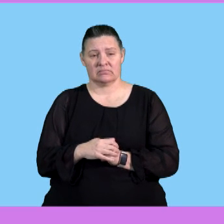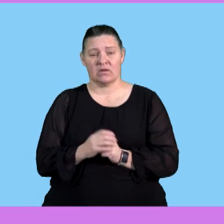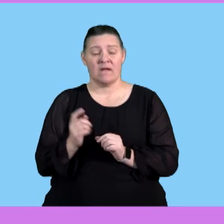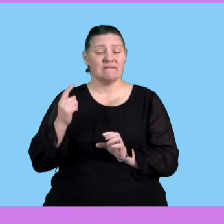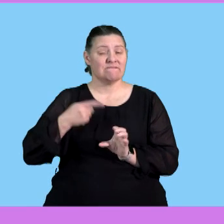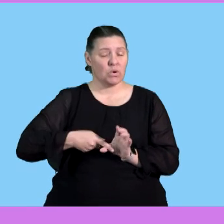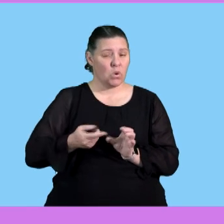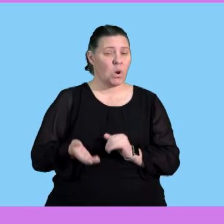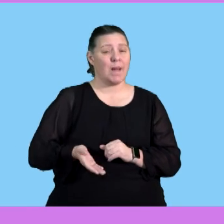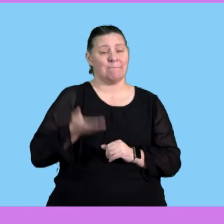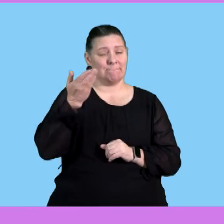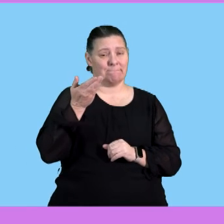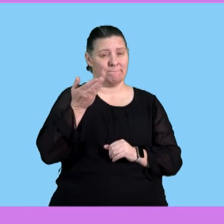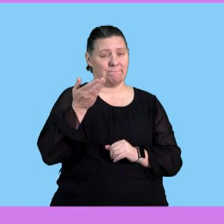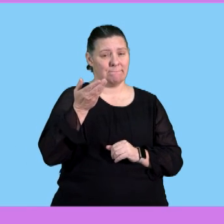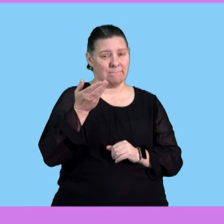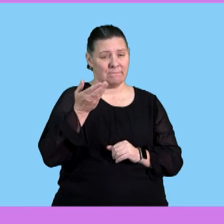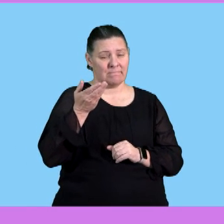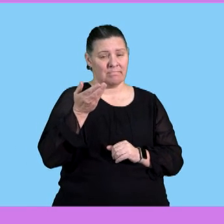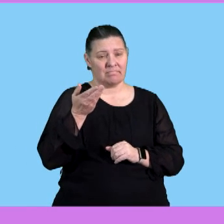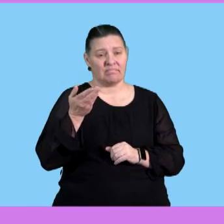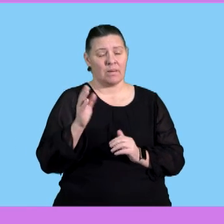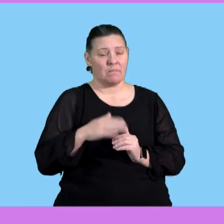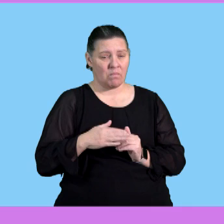1,200 Rand. And then fuel went up,